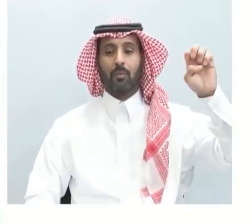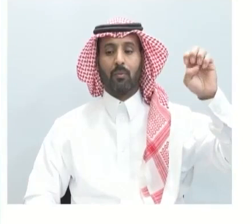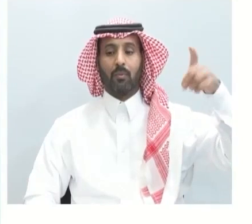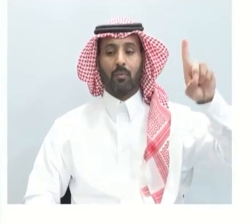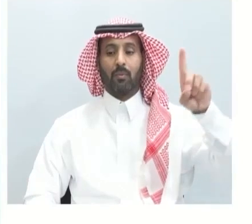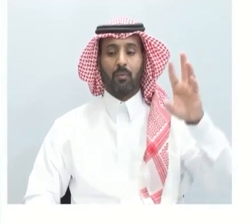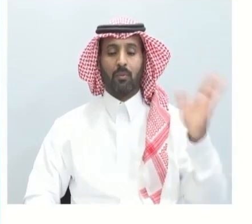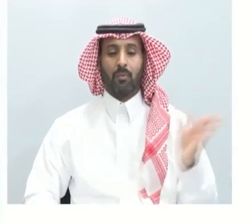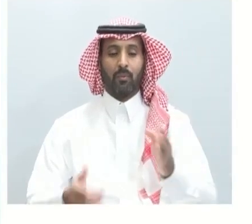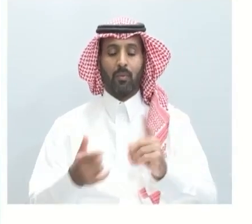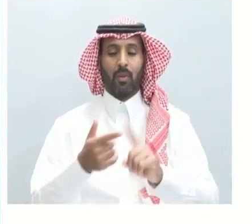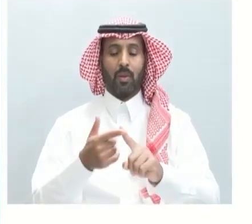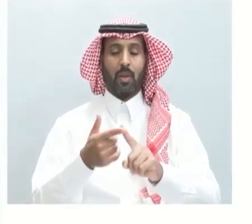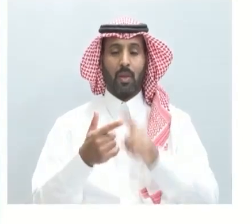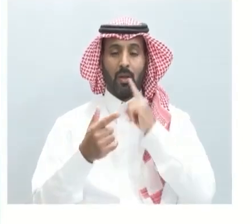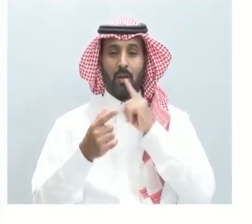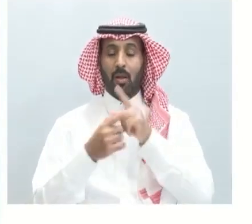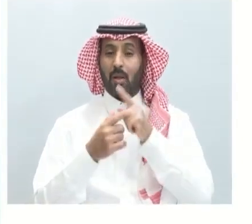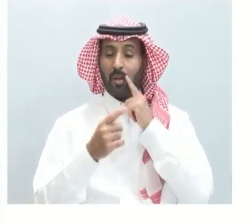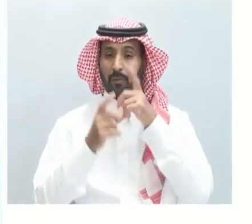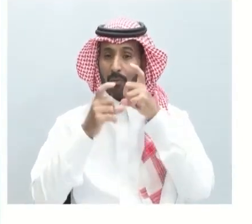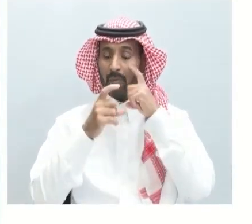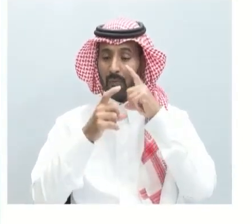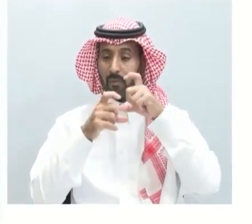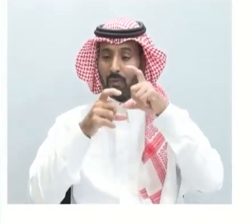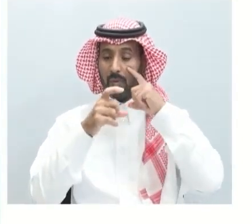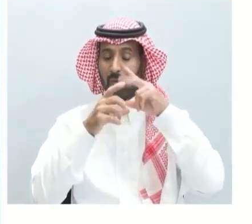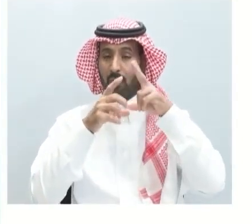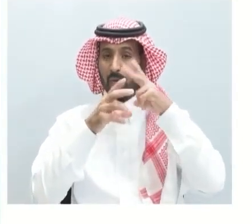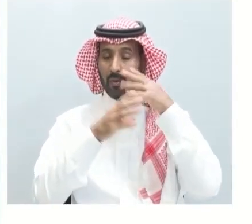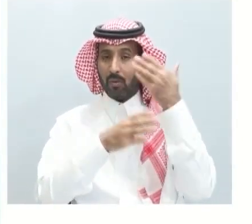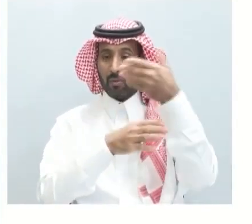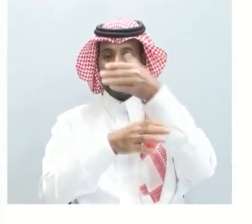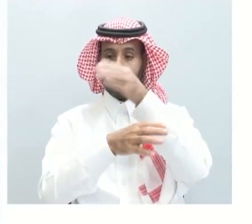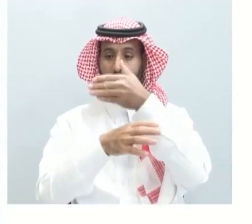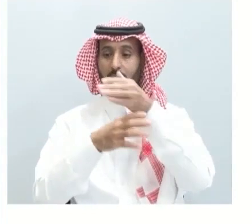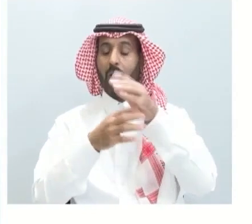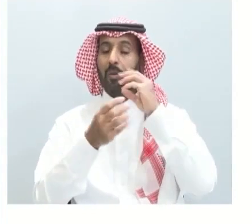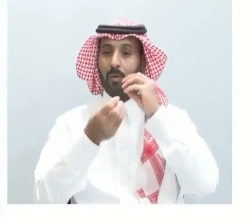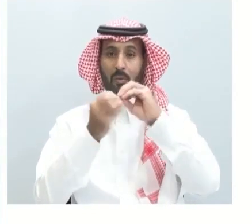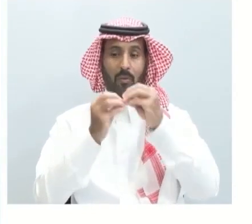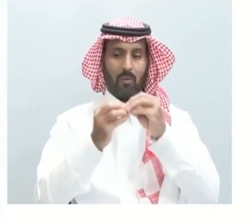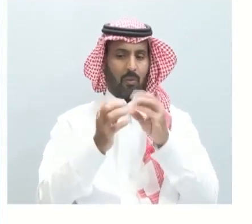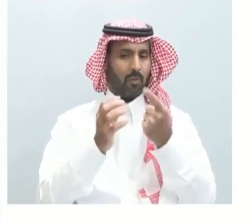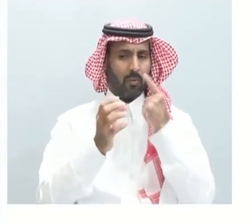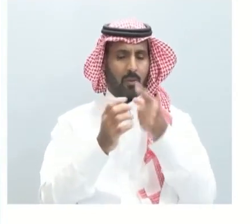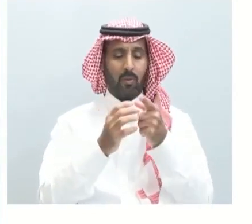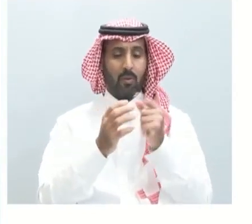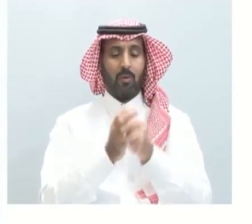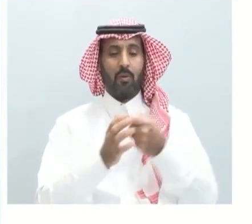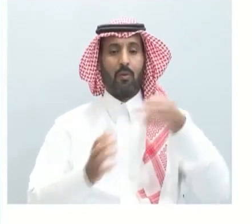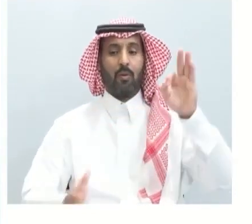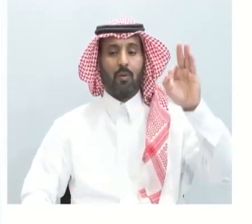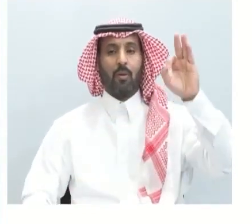and also flying colors F the picture of the flags you can see flying colors what do you think the